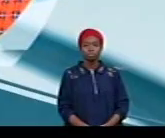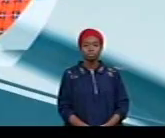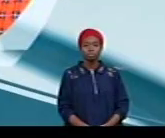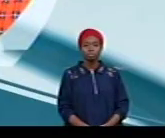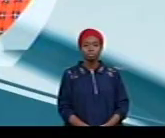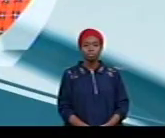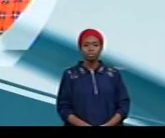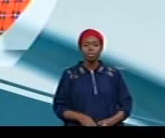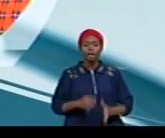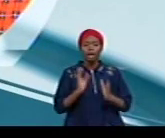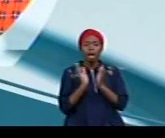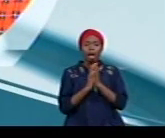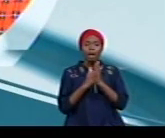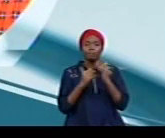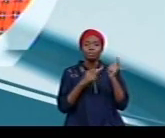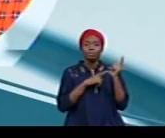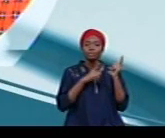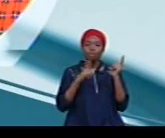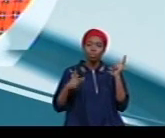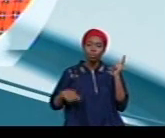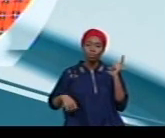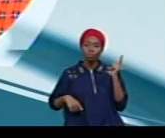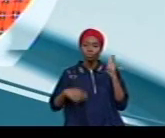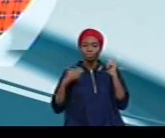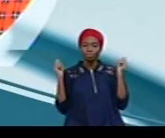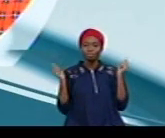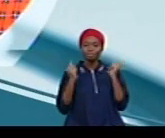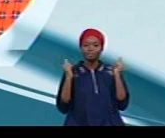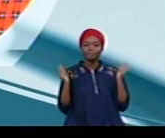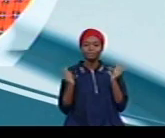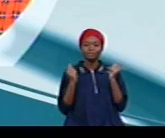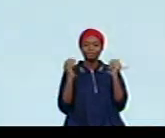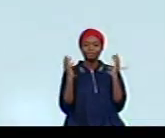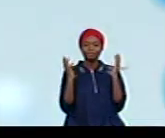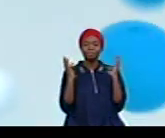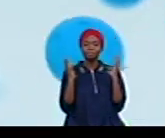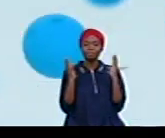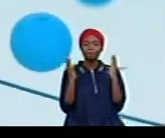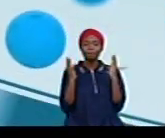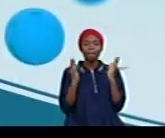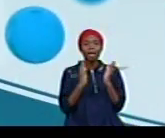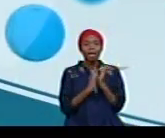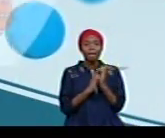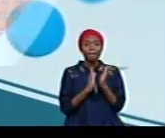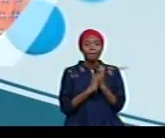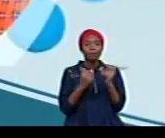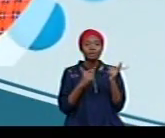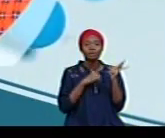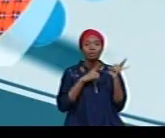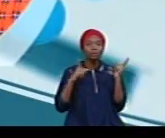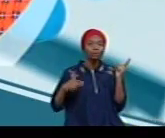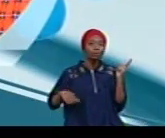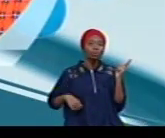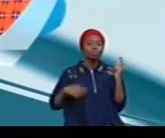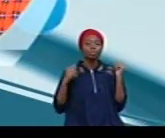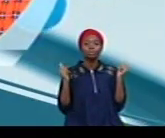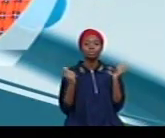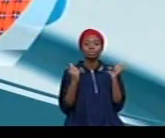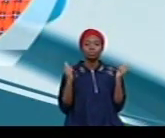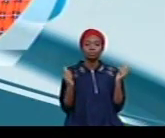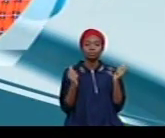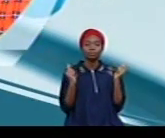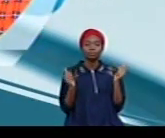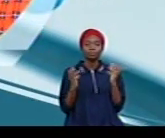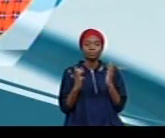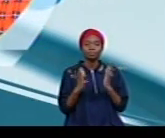The Lord! I shall praise the Lord! Hallelujah!